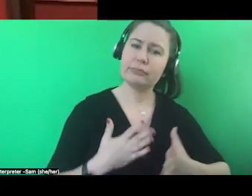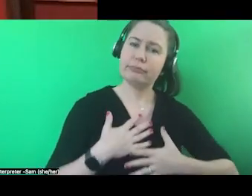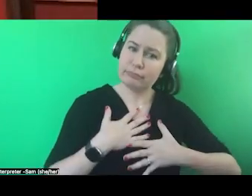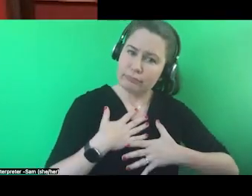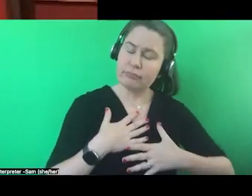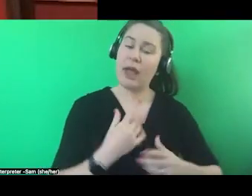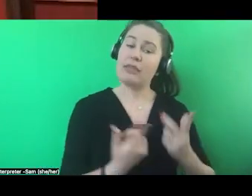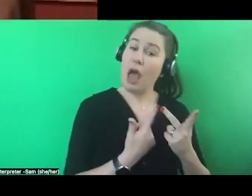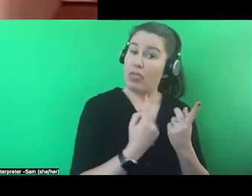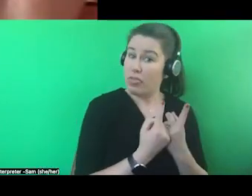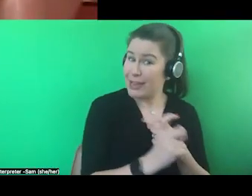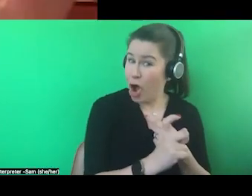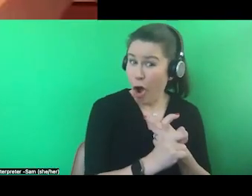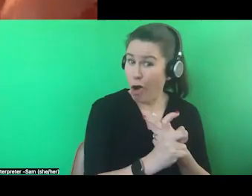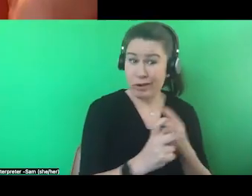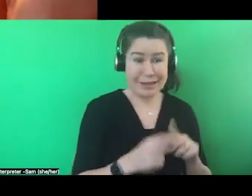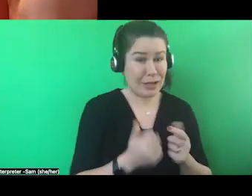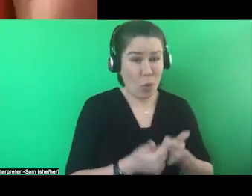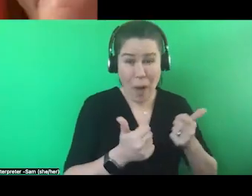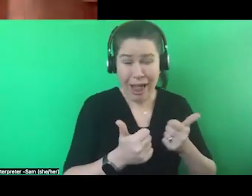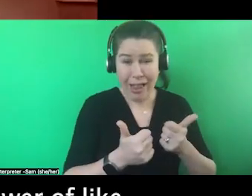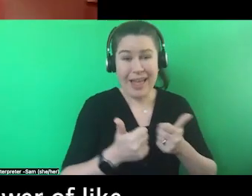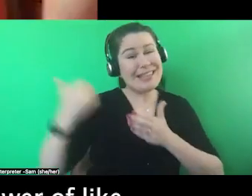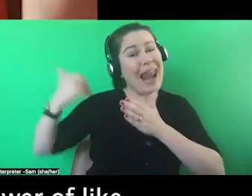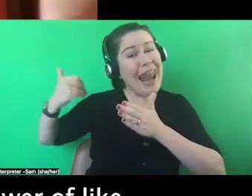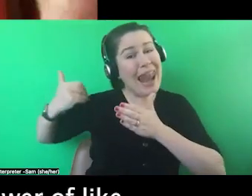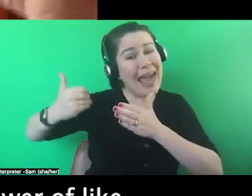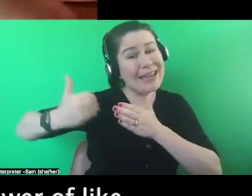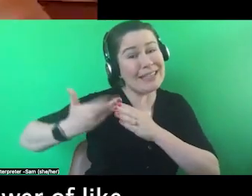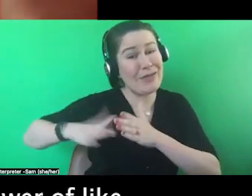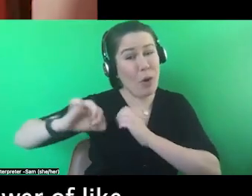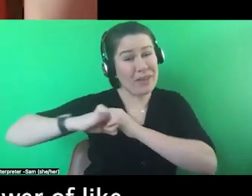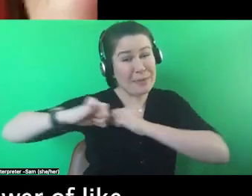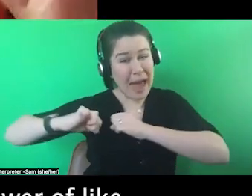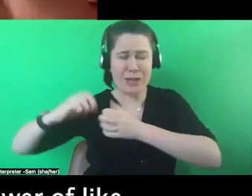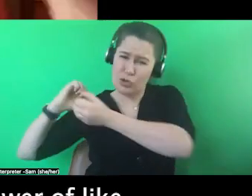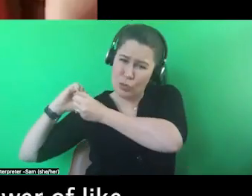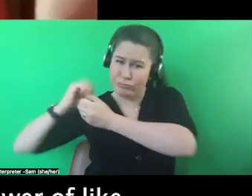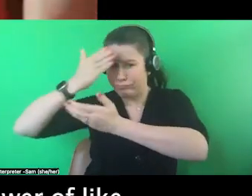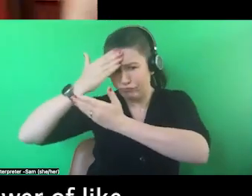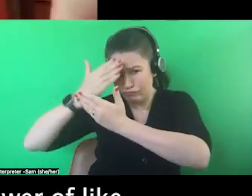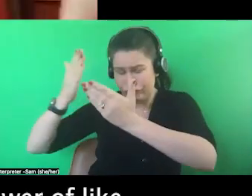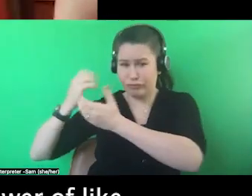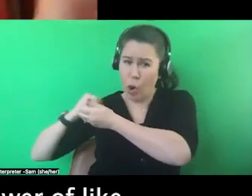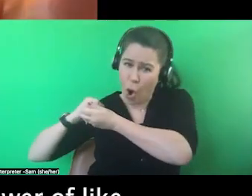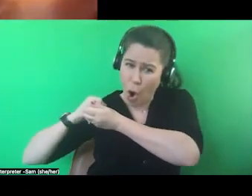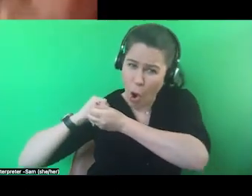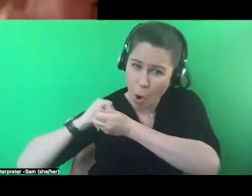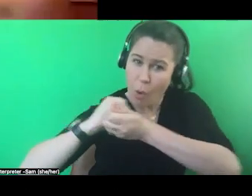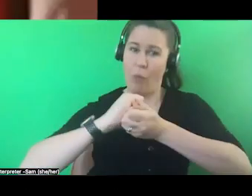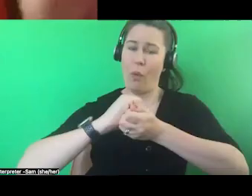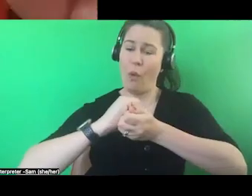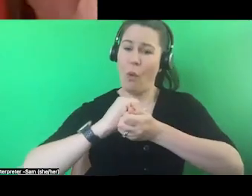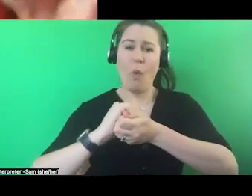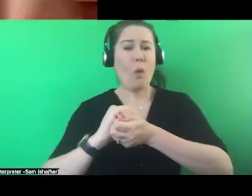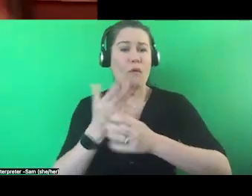well is how to hold the legacy of a space, like the architecture, the histories, and the power of like art making to